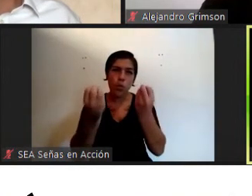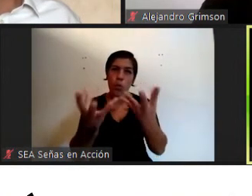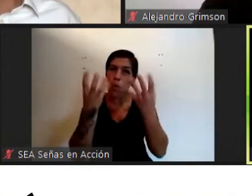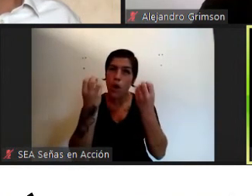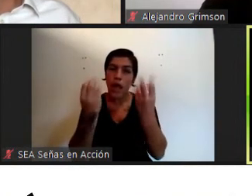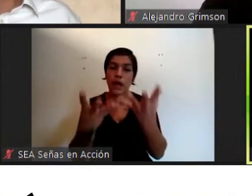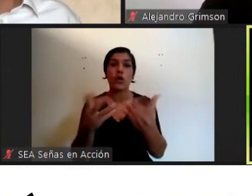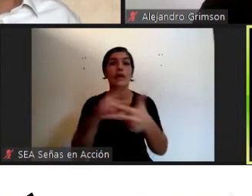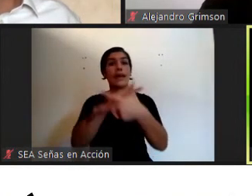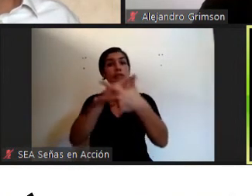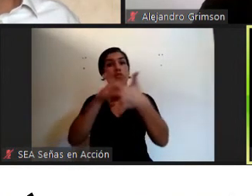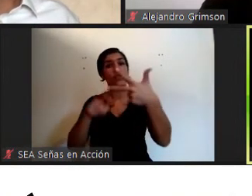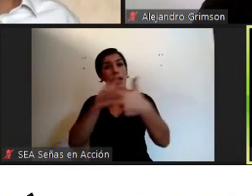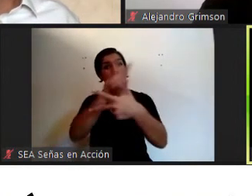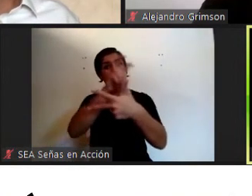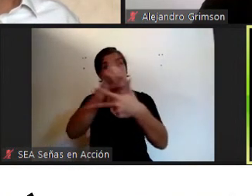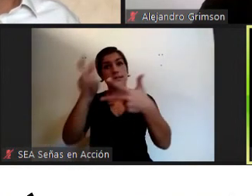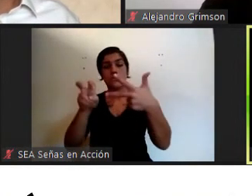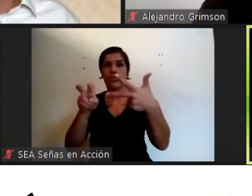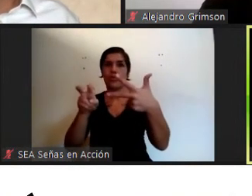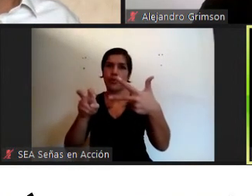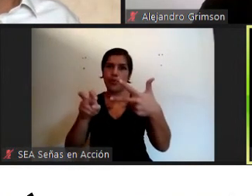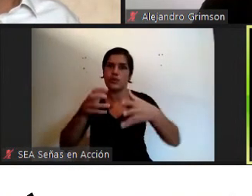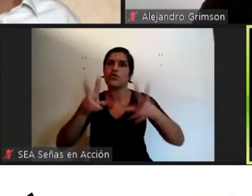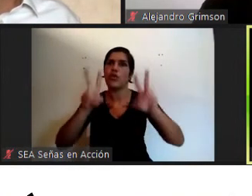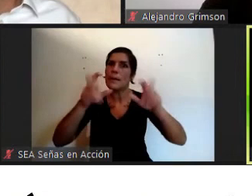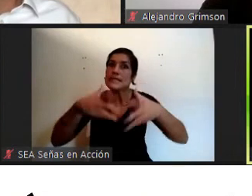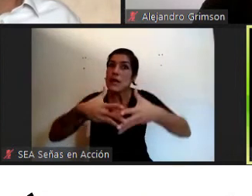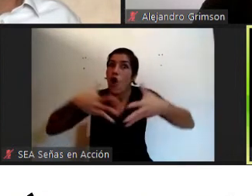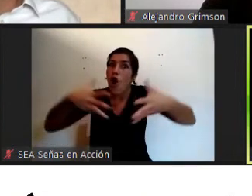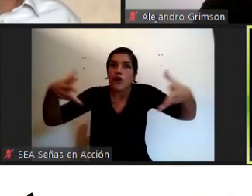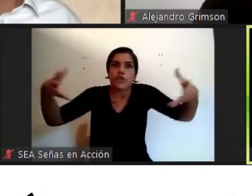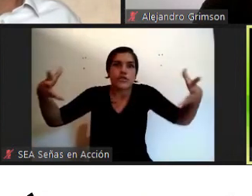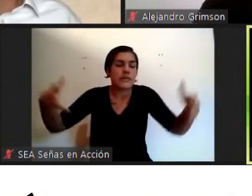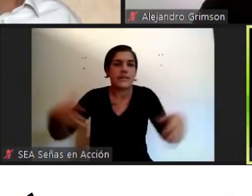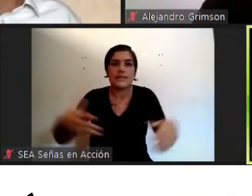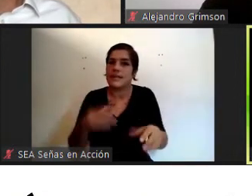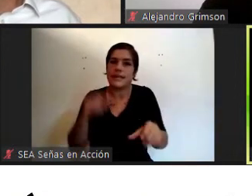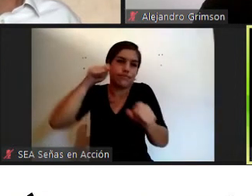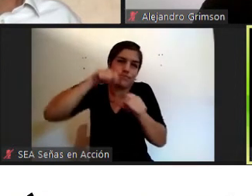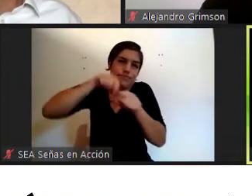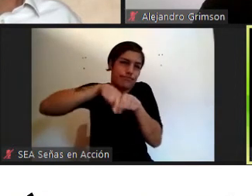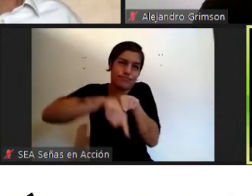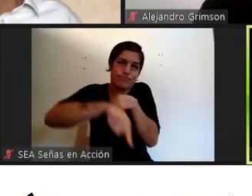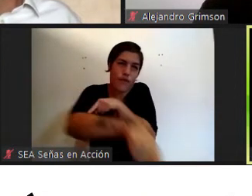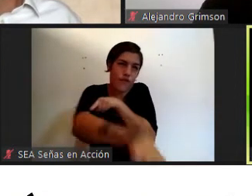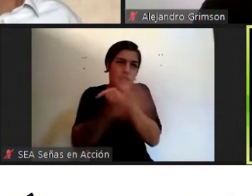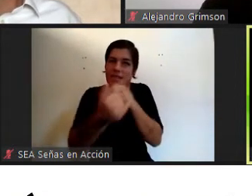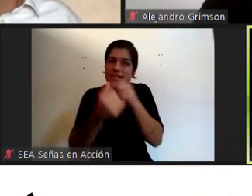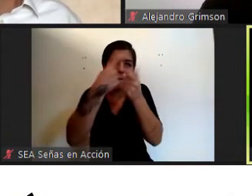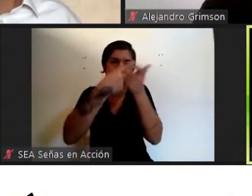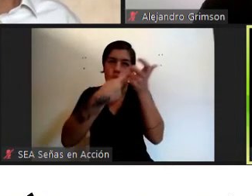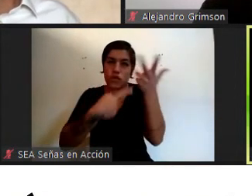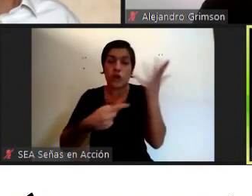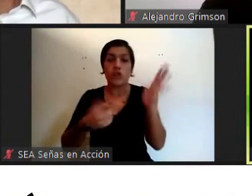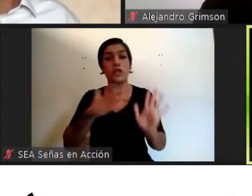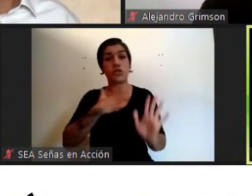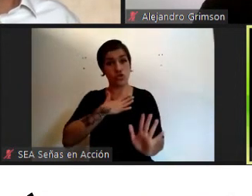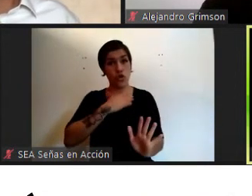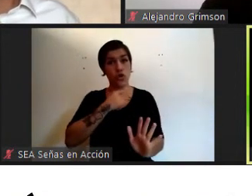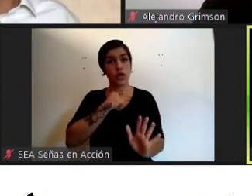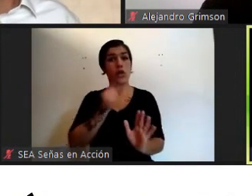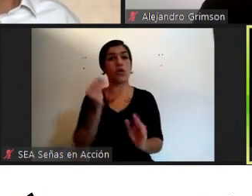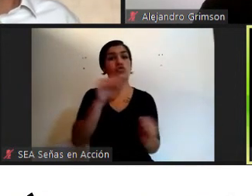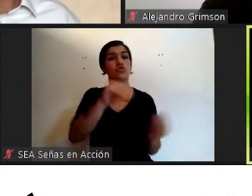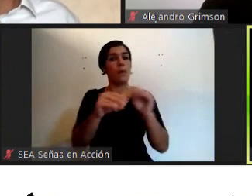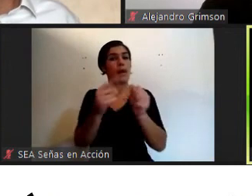intellect, and it would require a long time because, of course, it's very interesting. I'd like to go back to things that I have been thinking so far